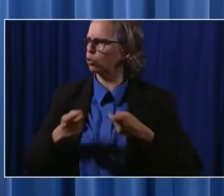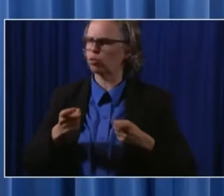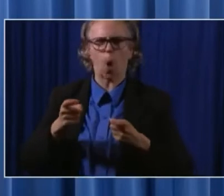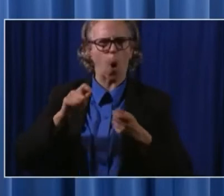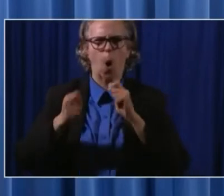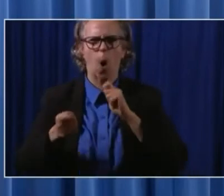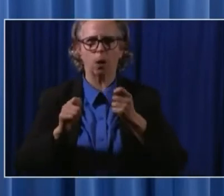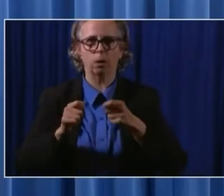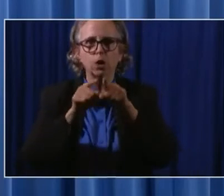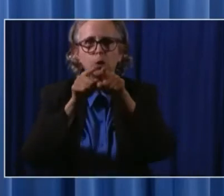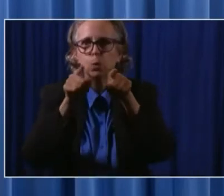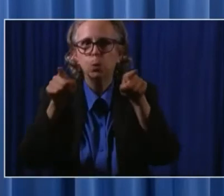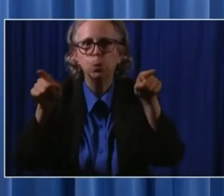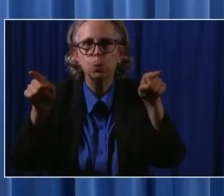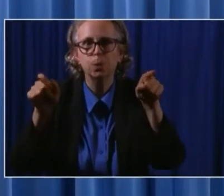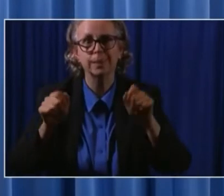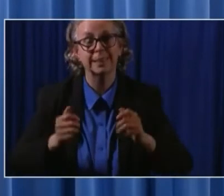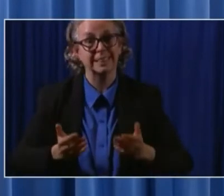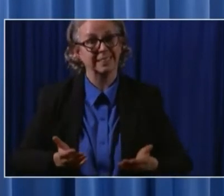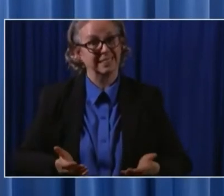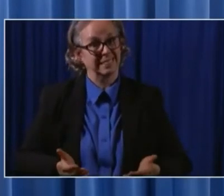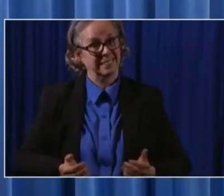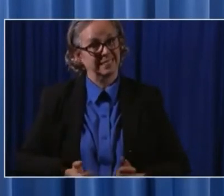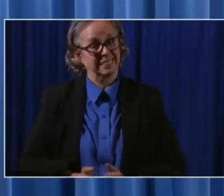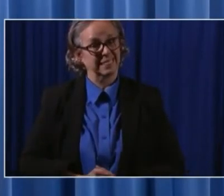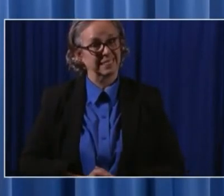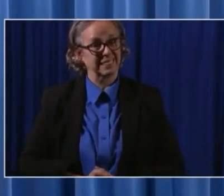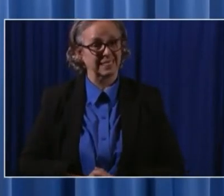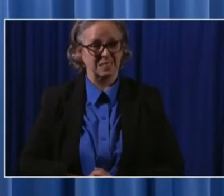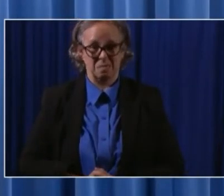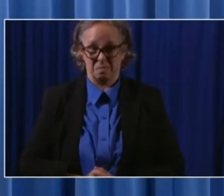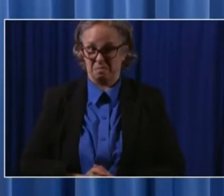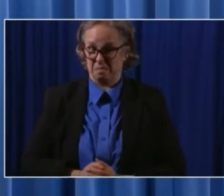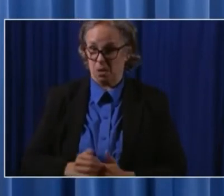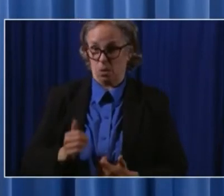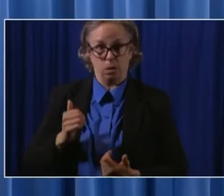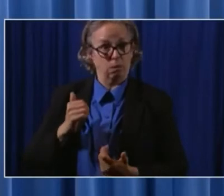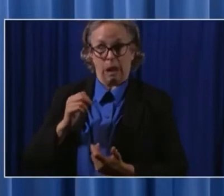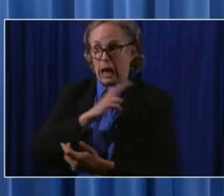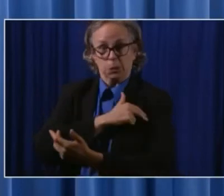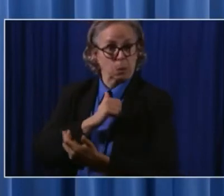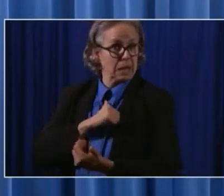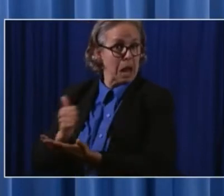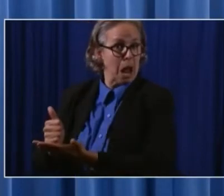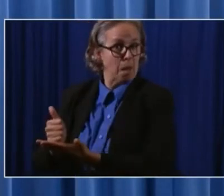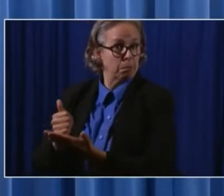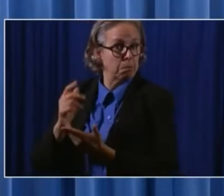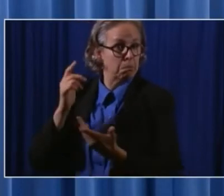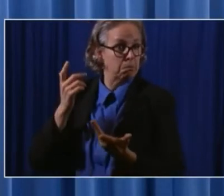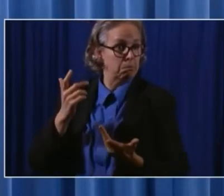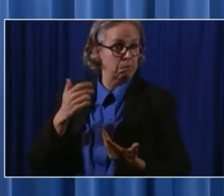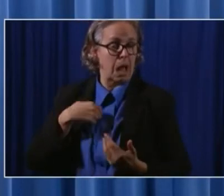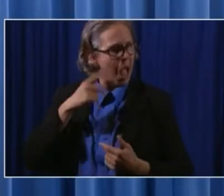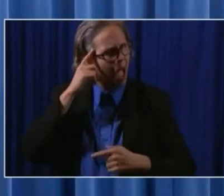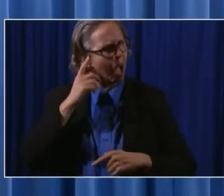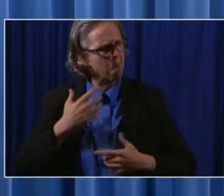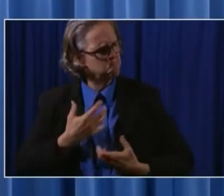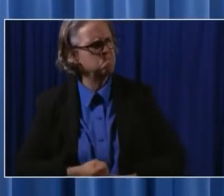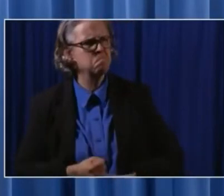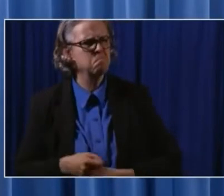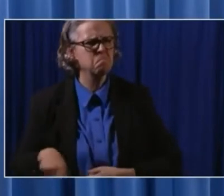how bad the situation is going to get with our hospitals. But I'm an optimist. I'm seeing progress with people wearing